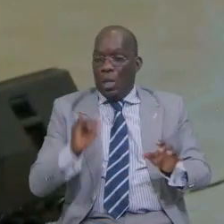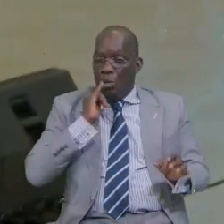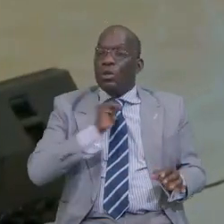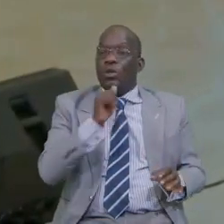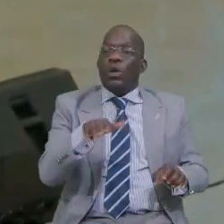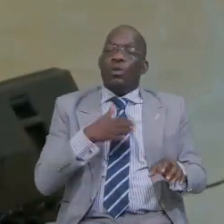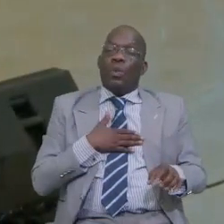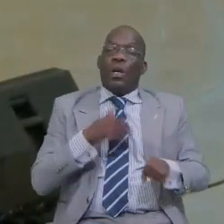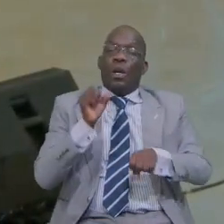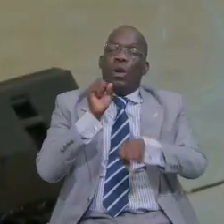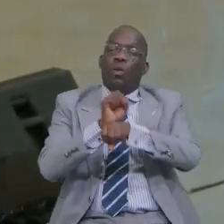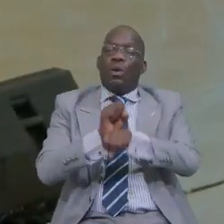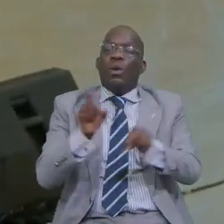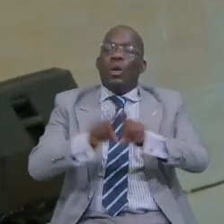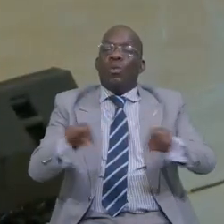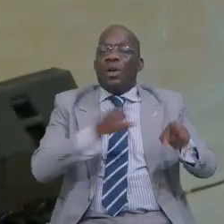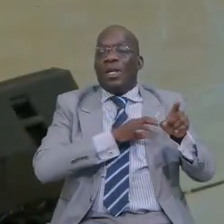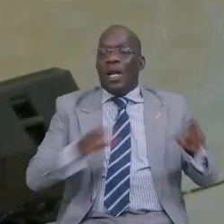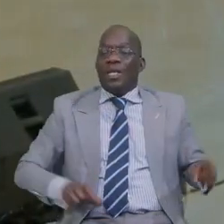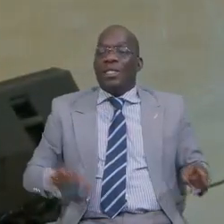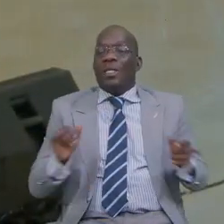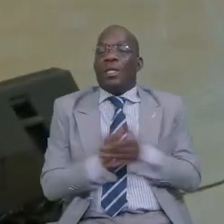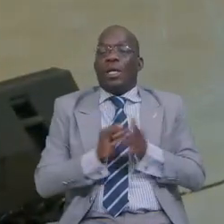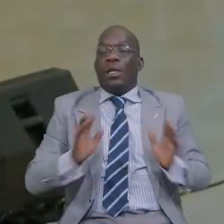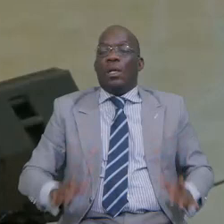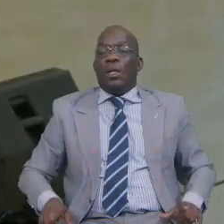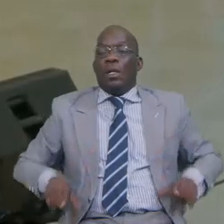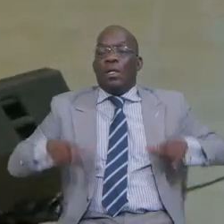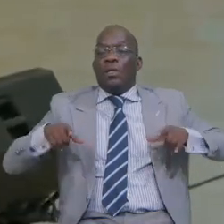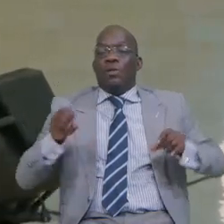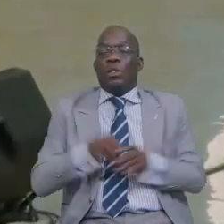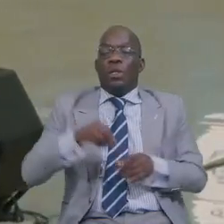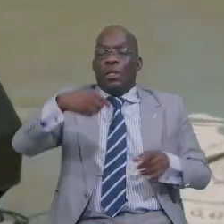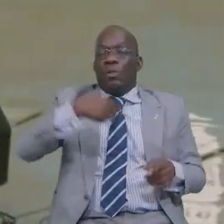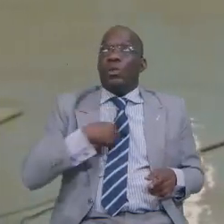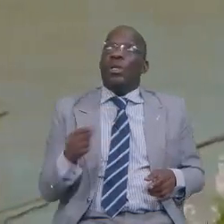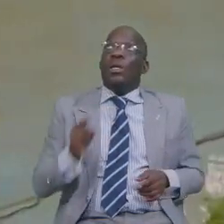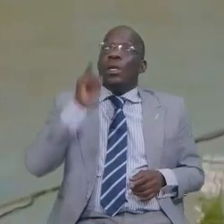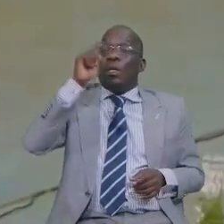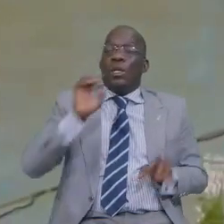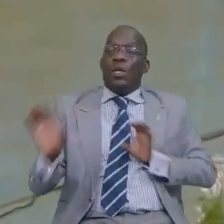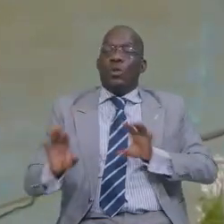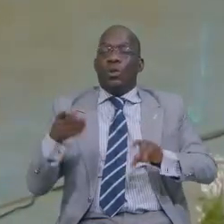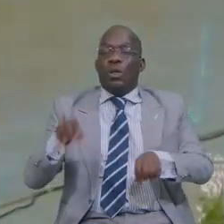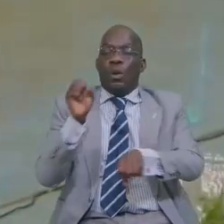Christ that dwelleth in me, he doeth the works. You experience miracle